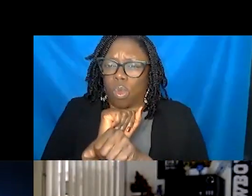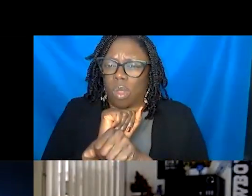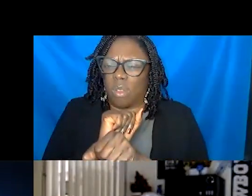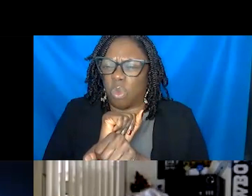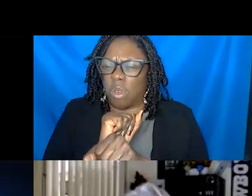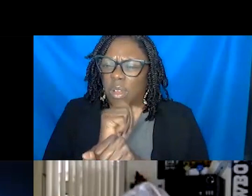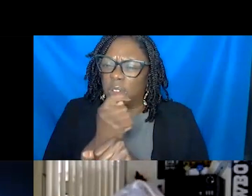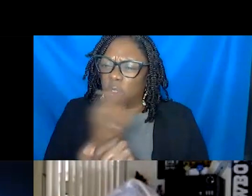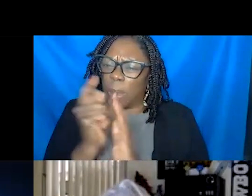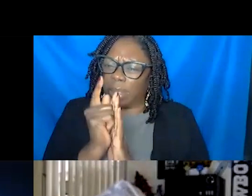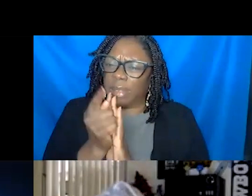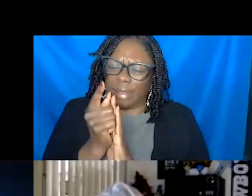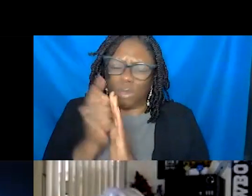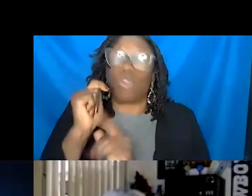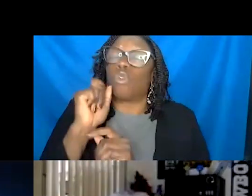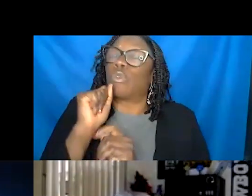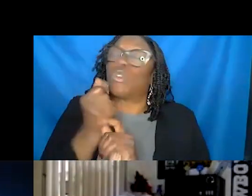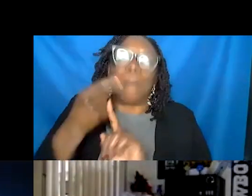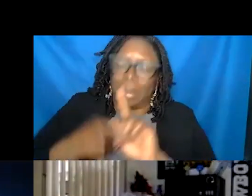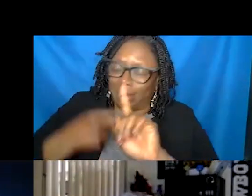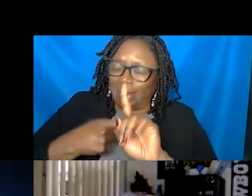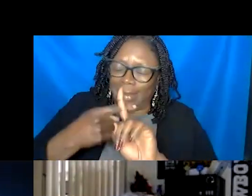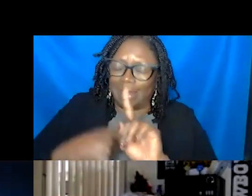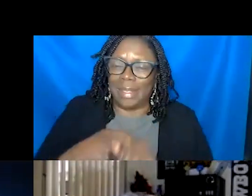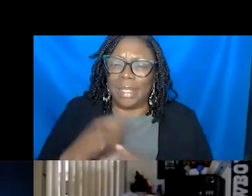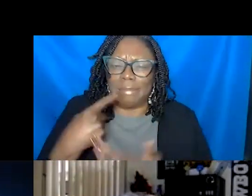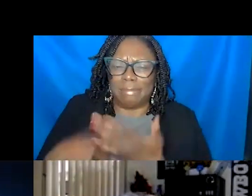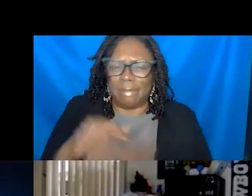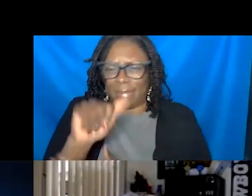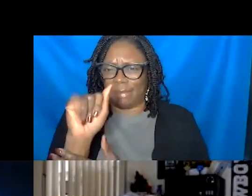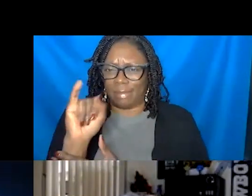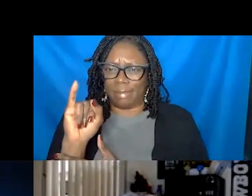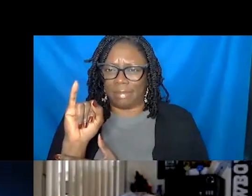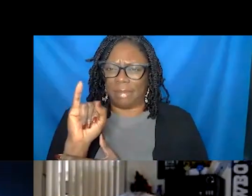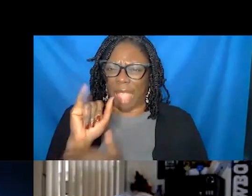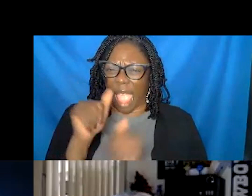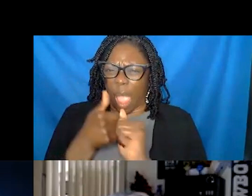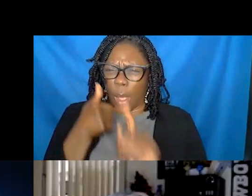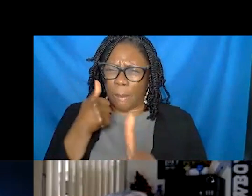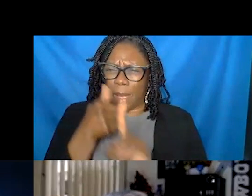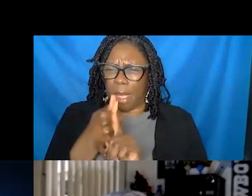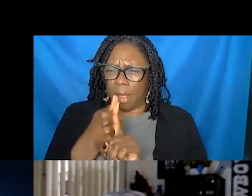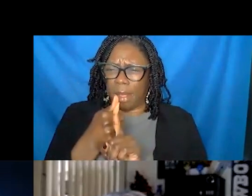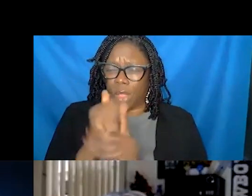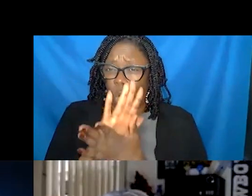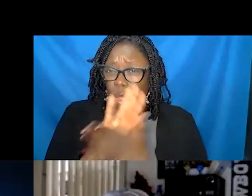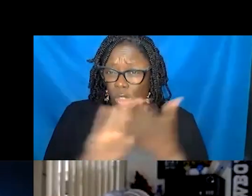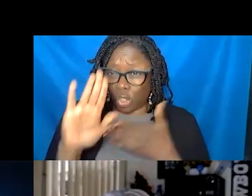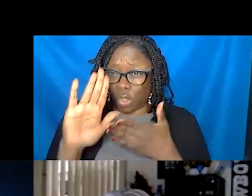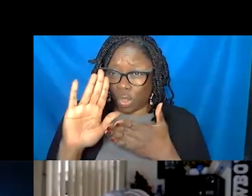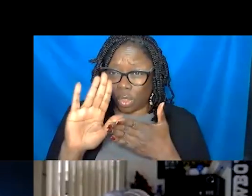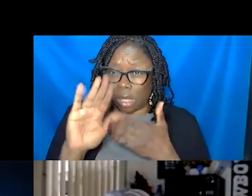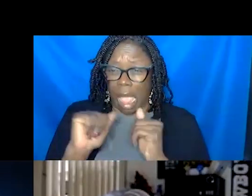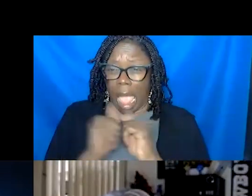couple months now, thinking a lot about artificial intelligence, how it impacts the college, how it impacts